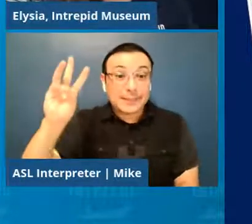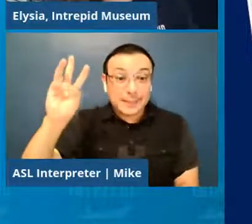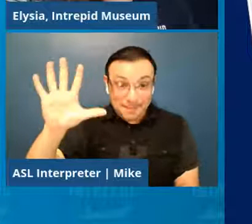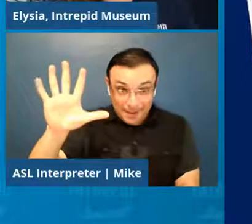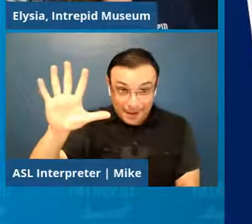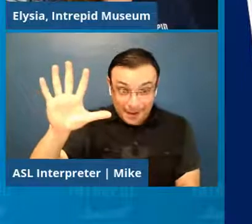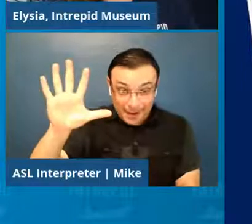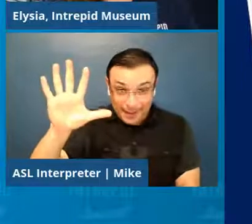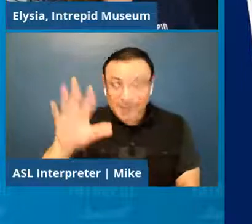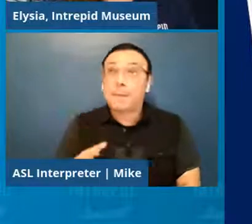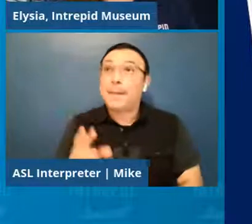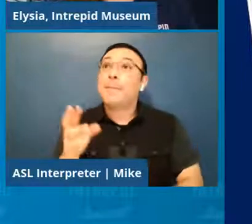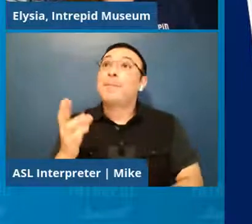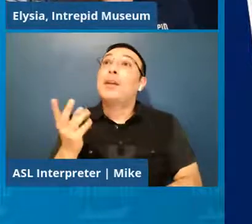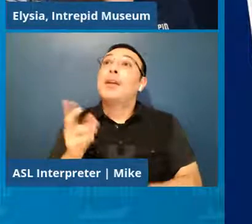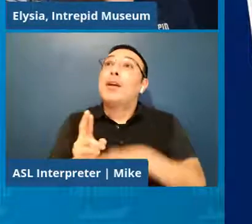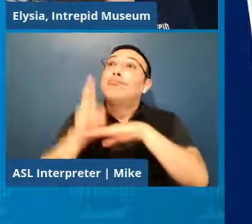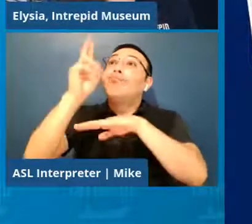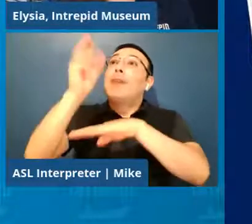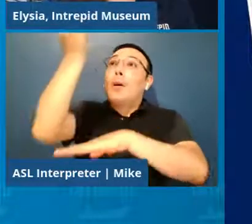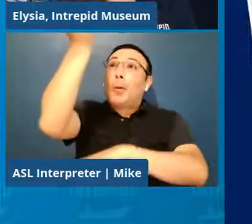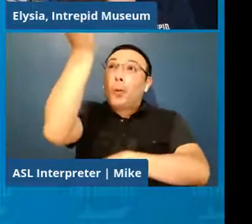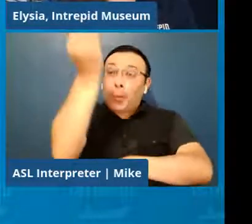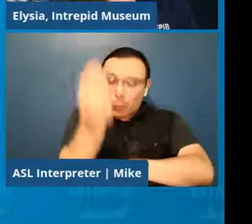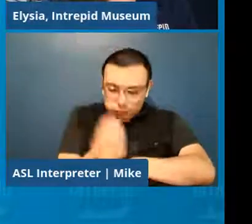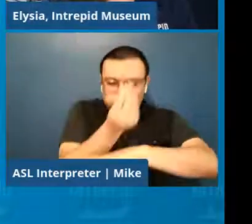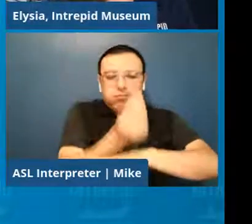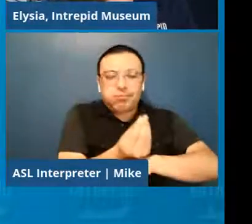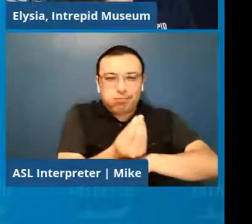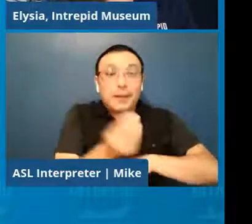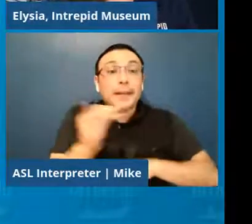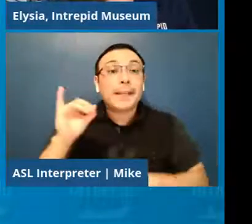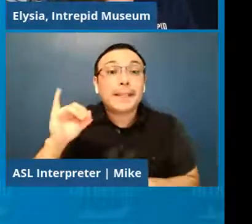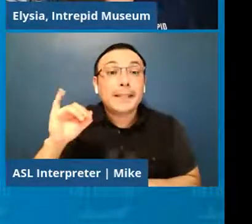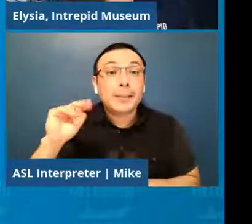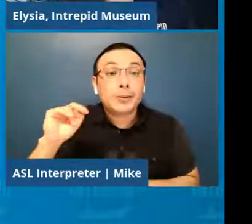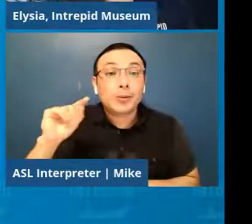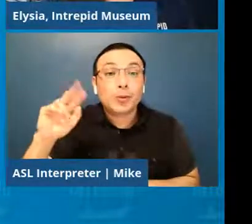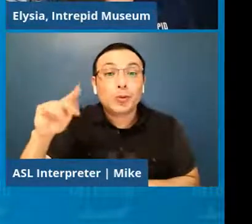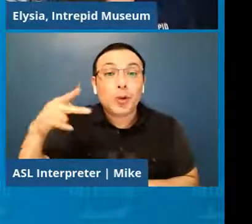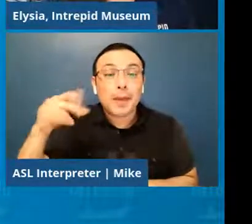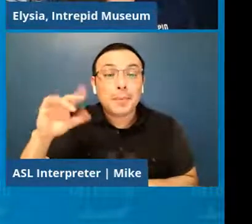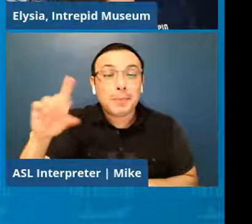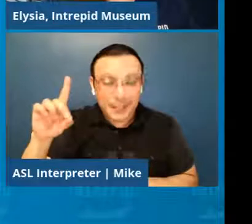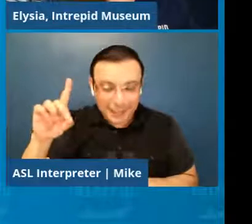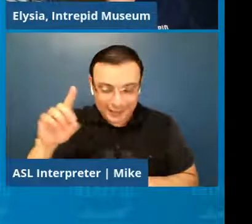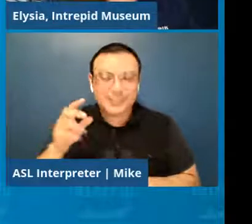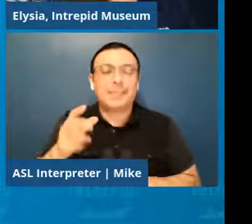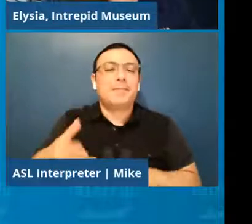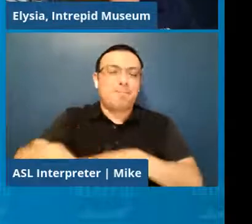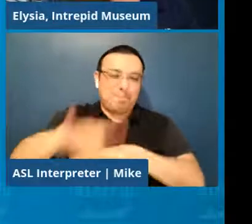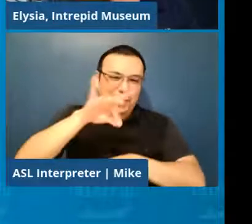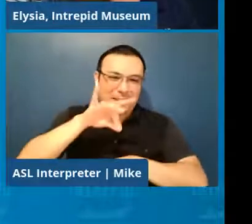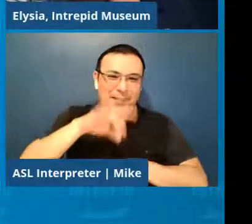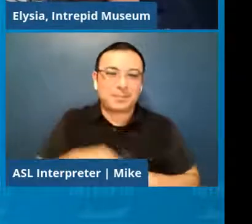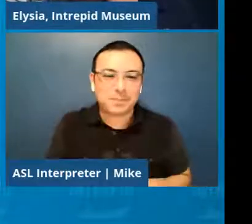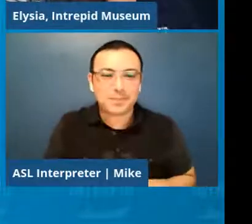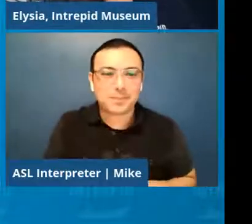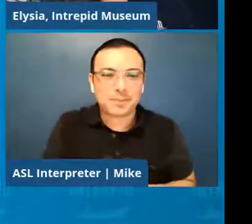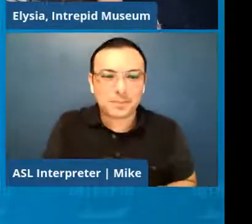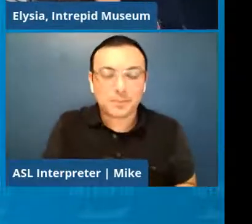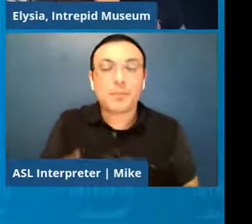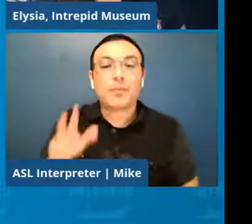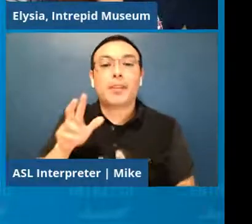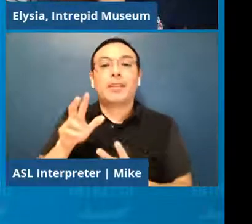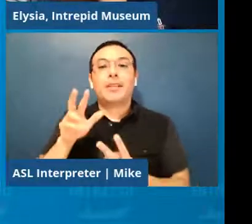up. So again, on board Gemini 3 were 2 astronauts, Gus Grissom and John Young.